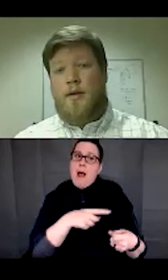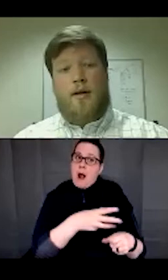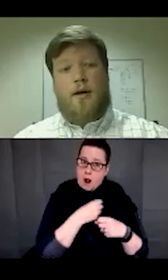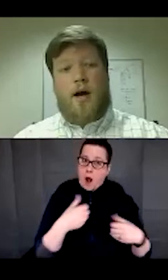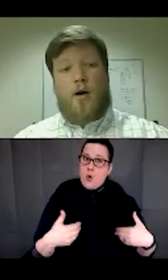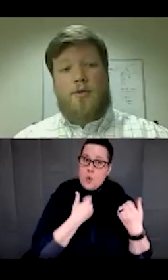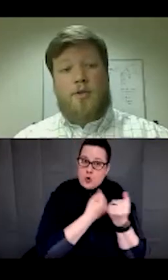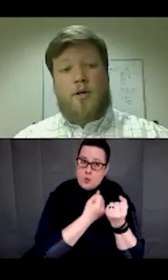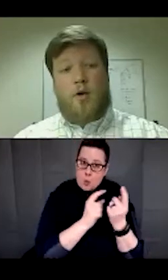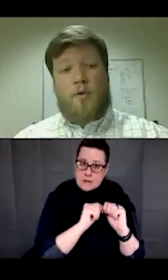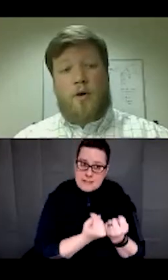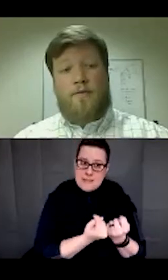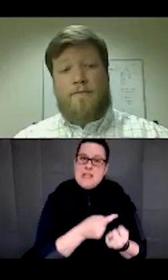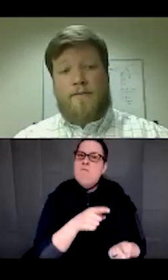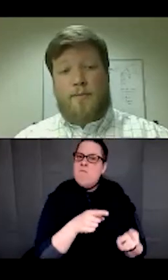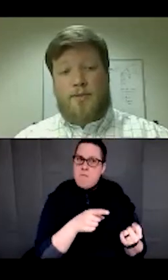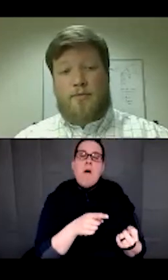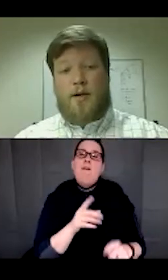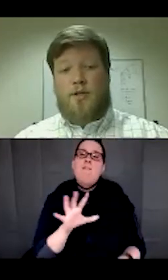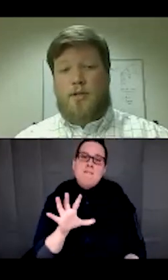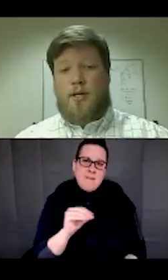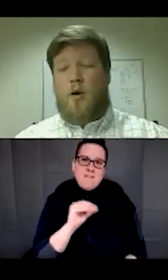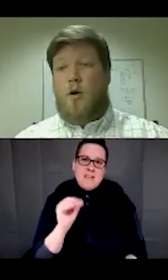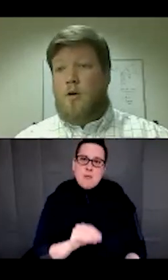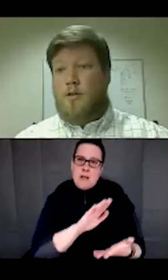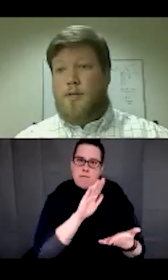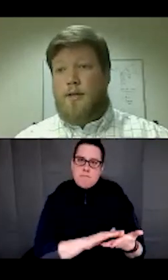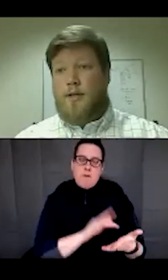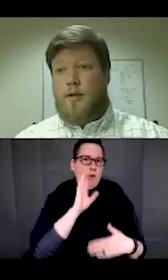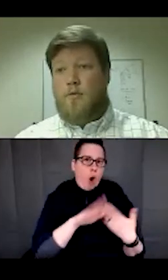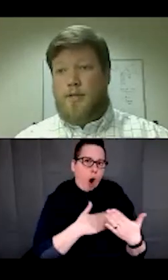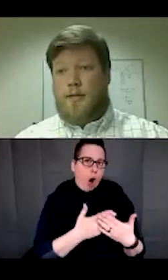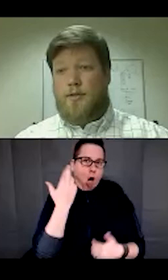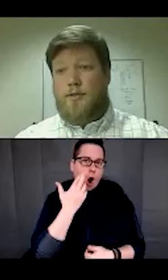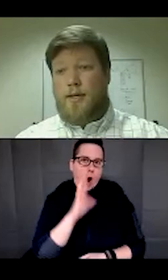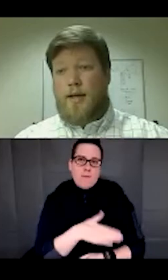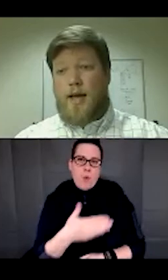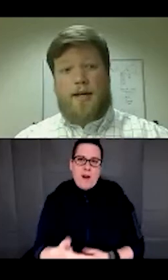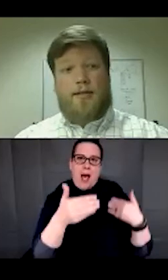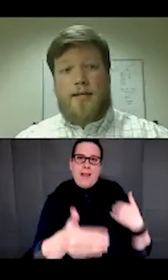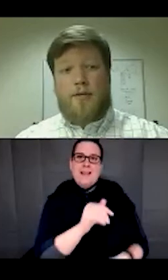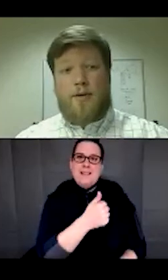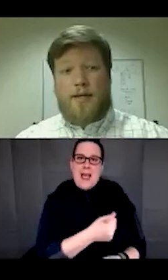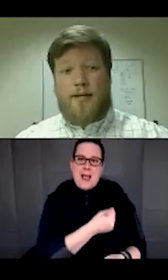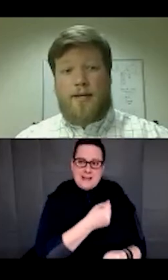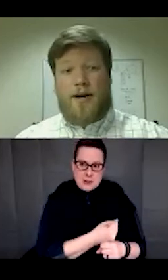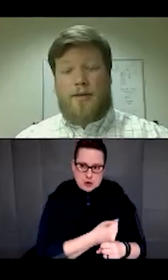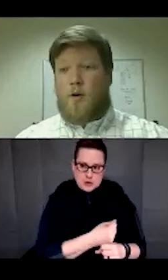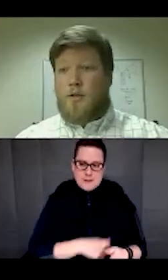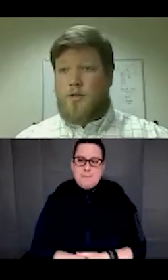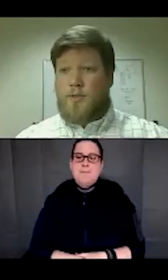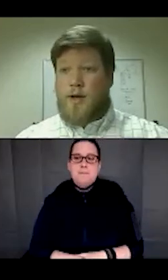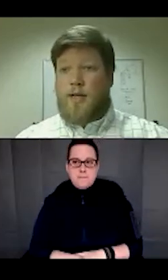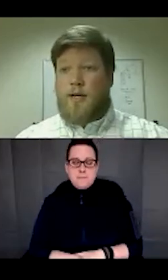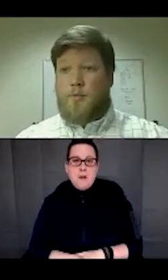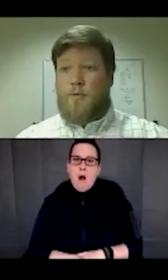teams showed an overall 50% reduction in all-cause mortality over 10 years. And considering that all